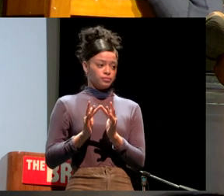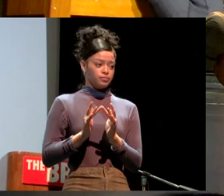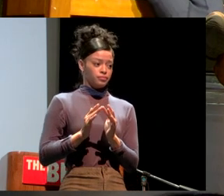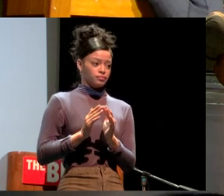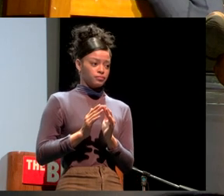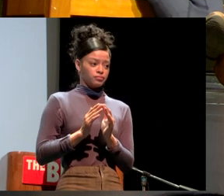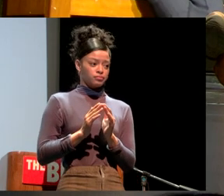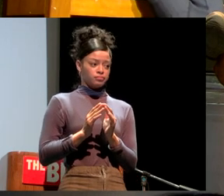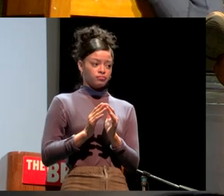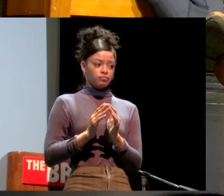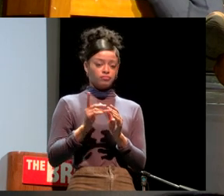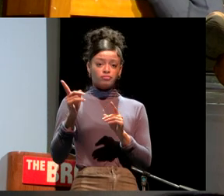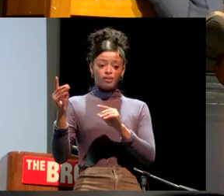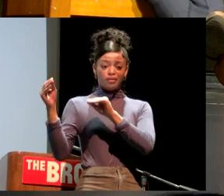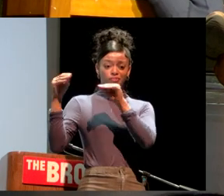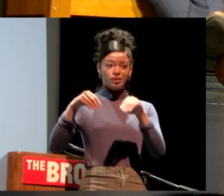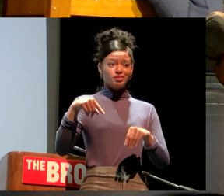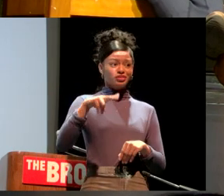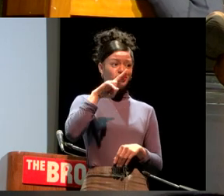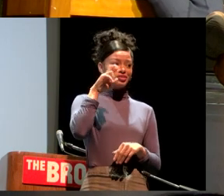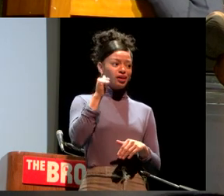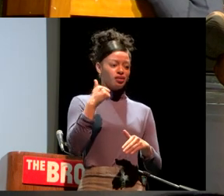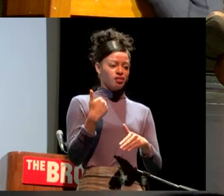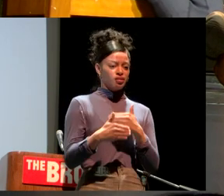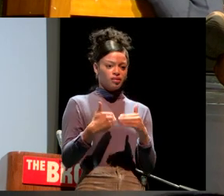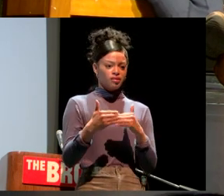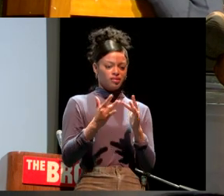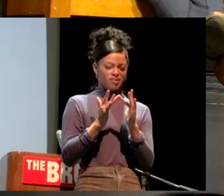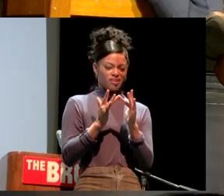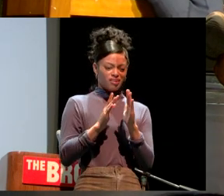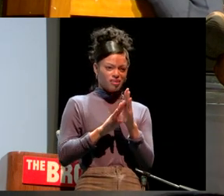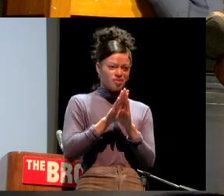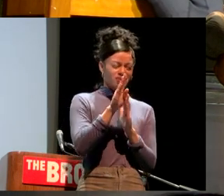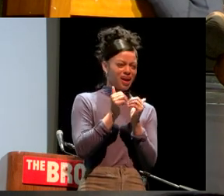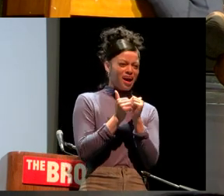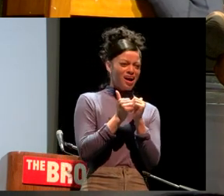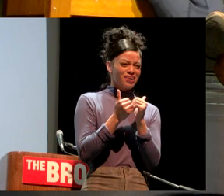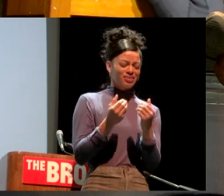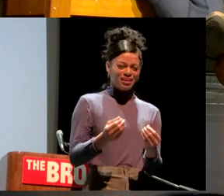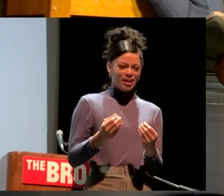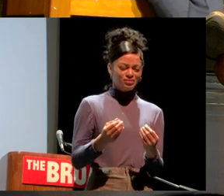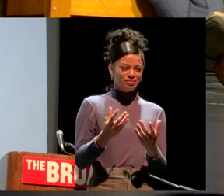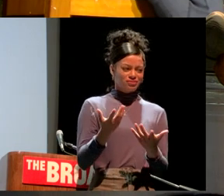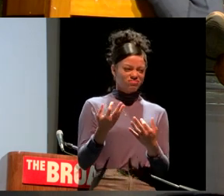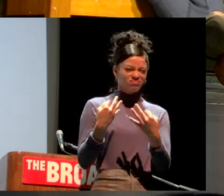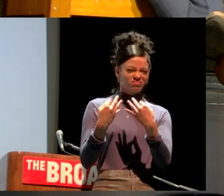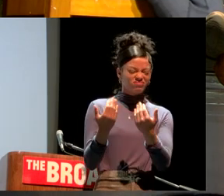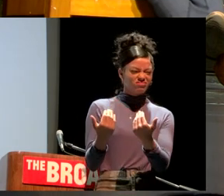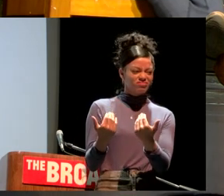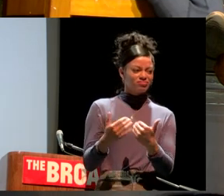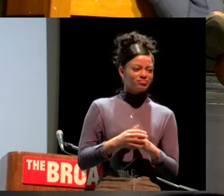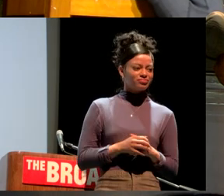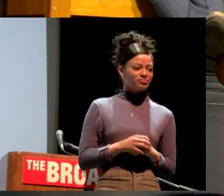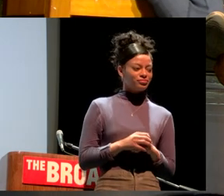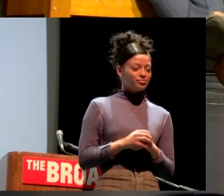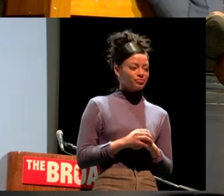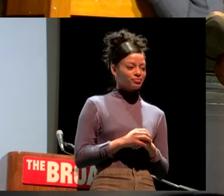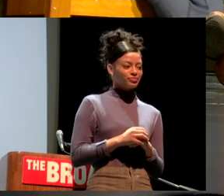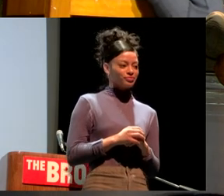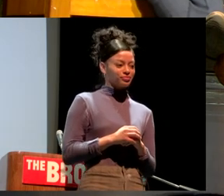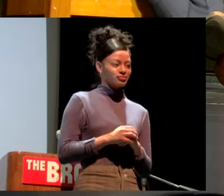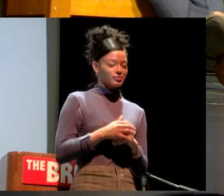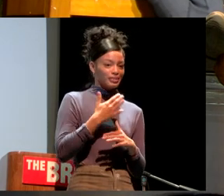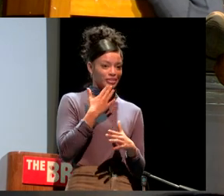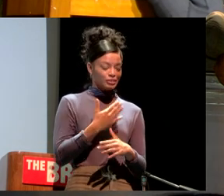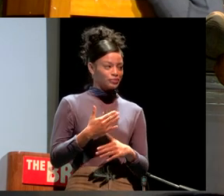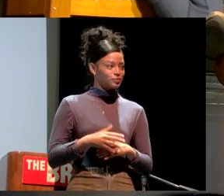just interested, like, what do you think that relationship with you guys and the Open Metaverse project with Punk 6529? Thank you.